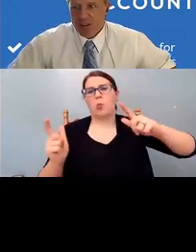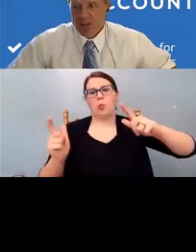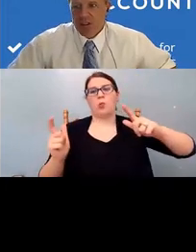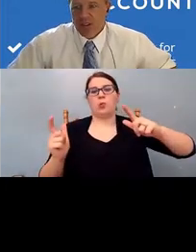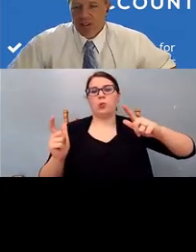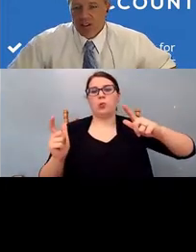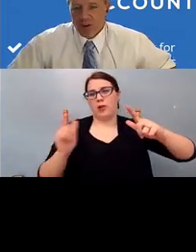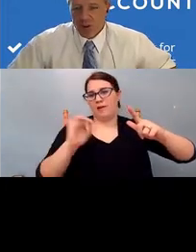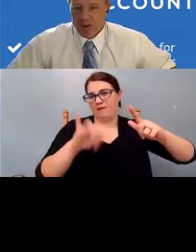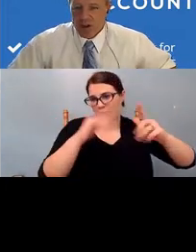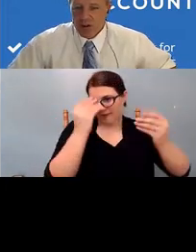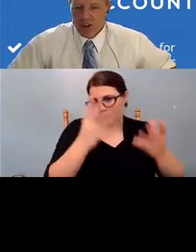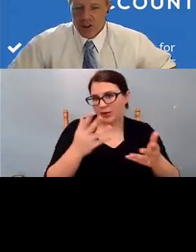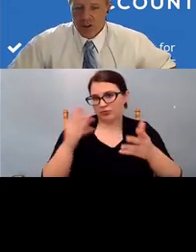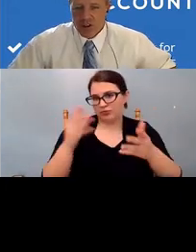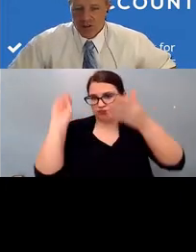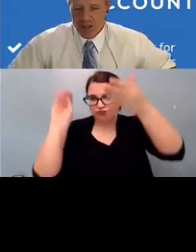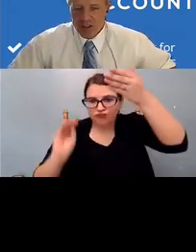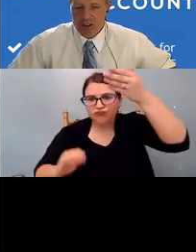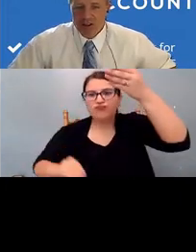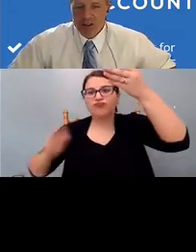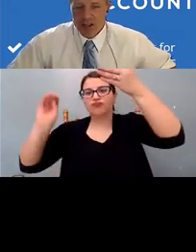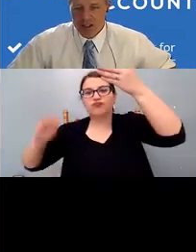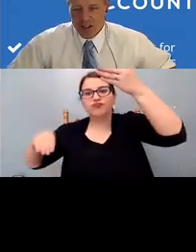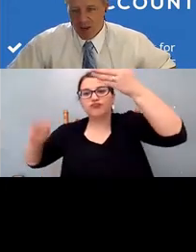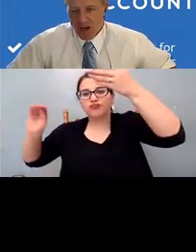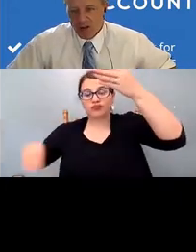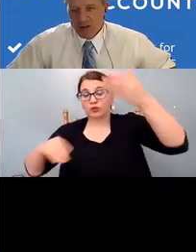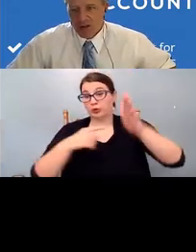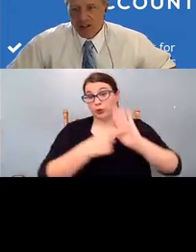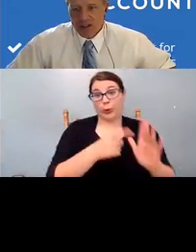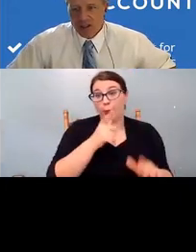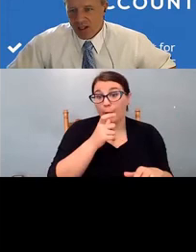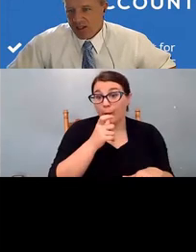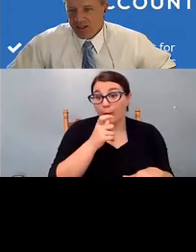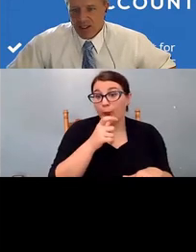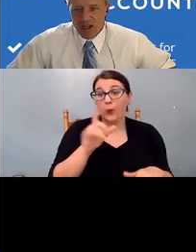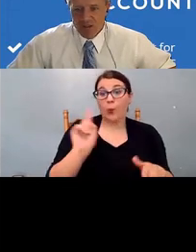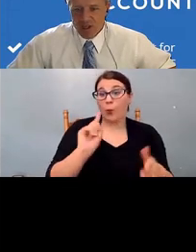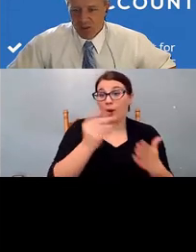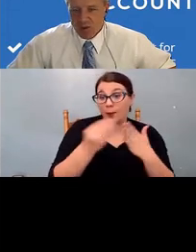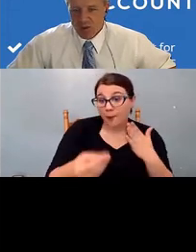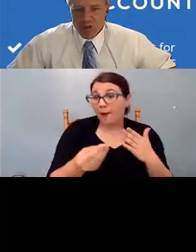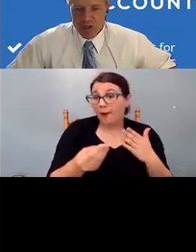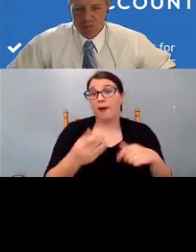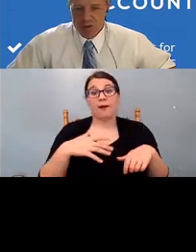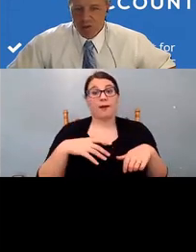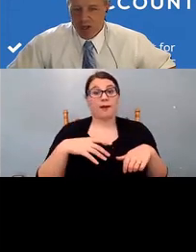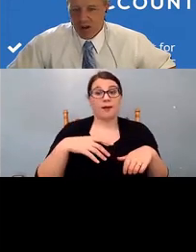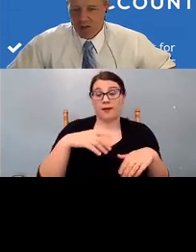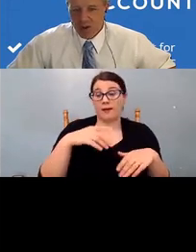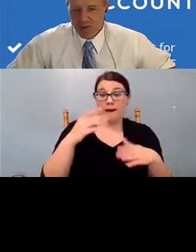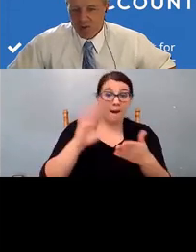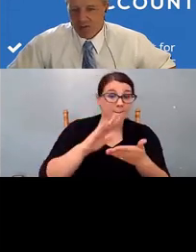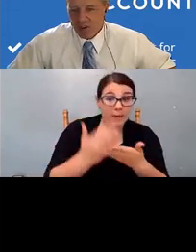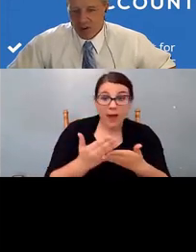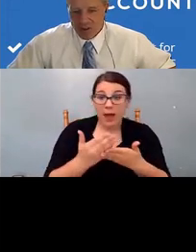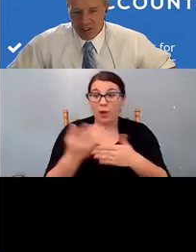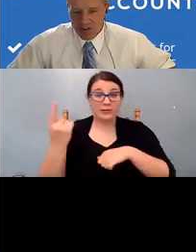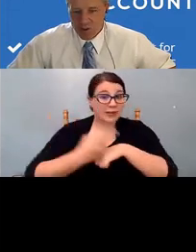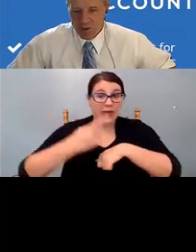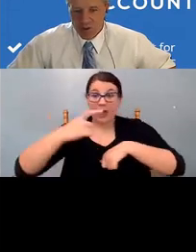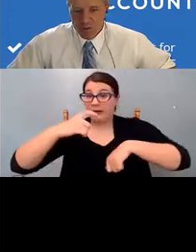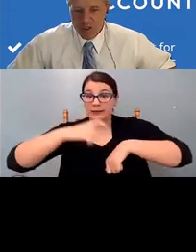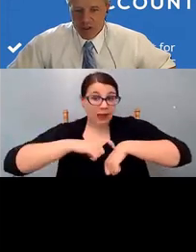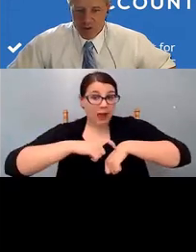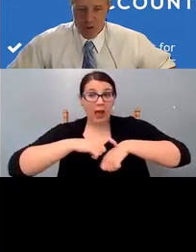report. So it will not only show you the vendor and the amount and the date and time and how much was spent, but your